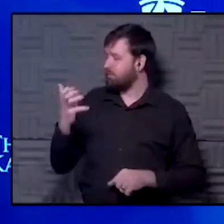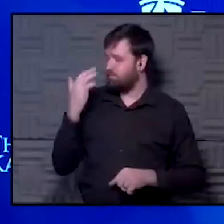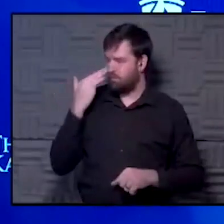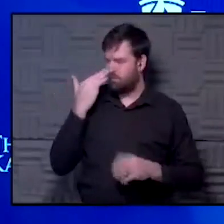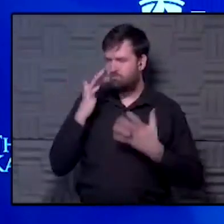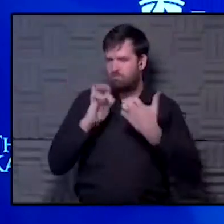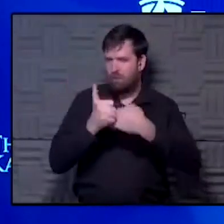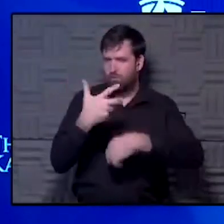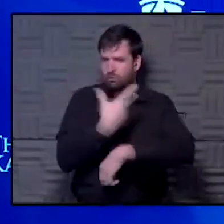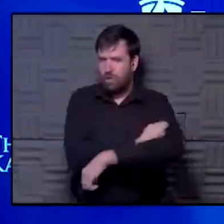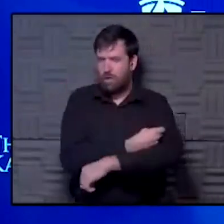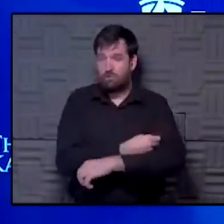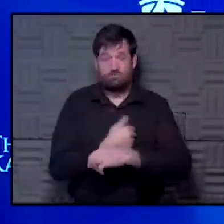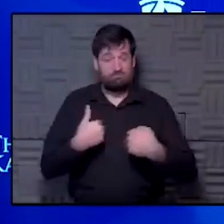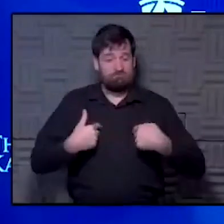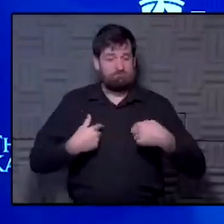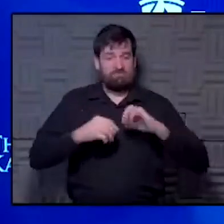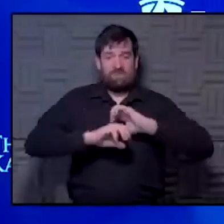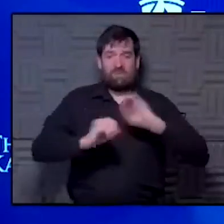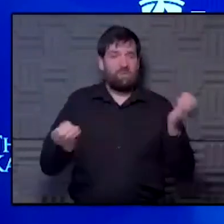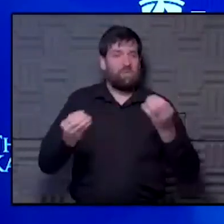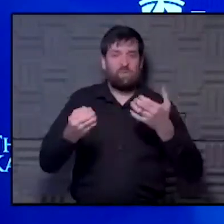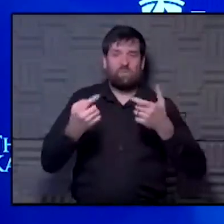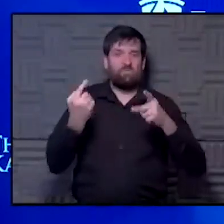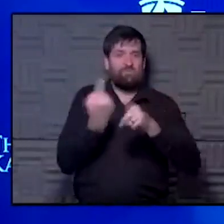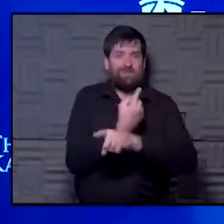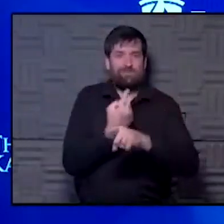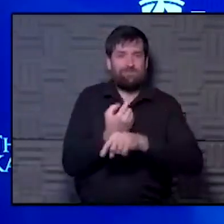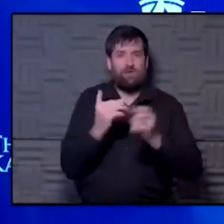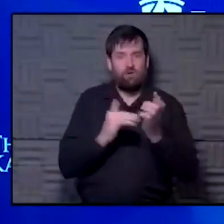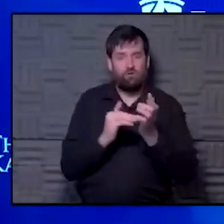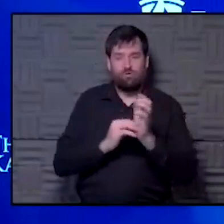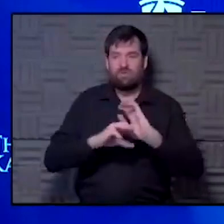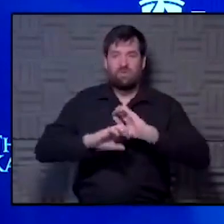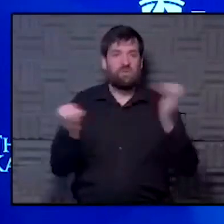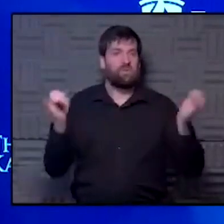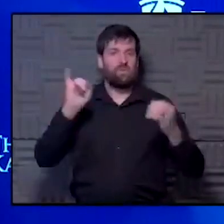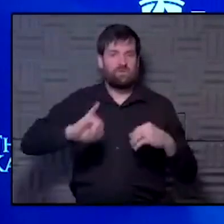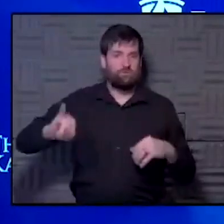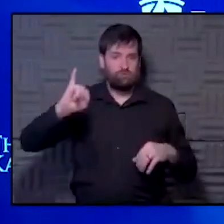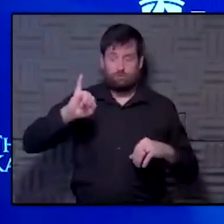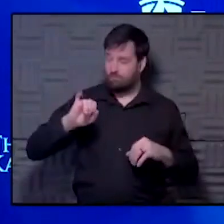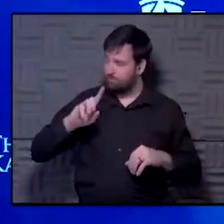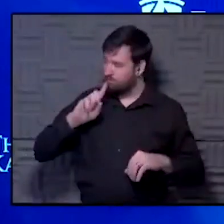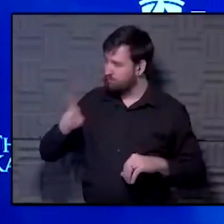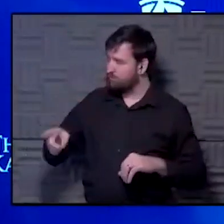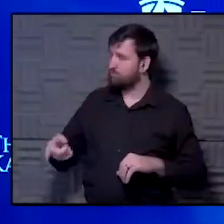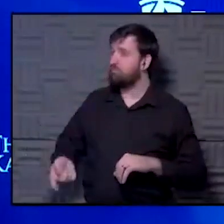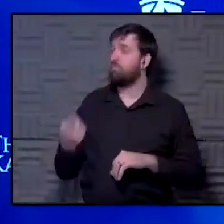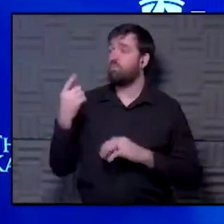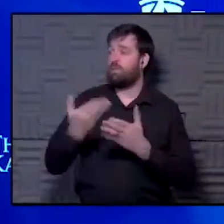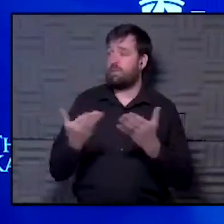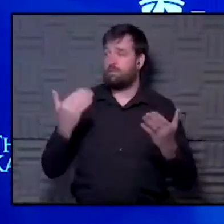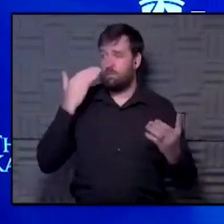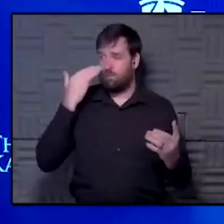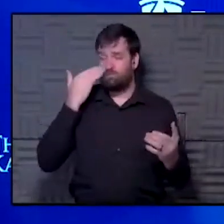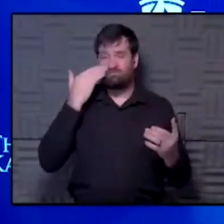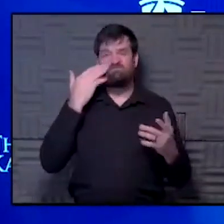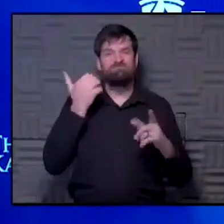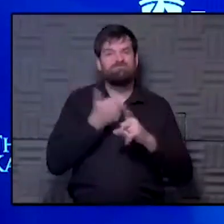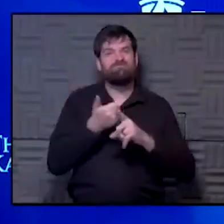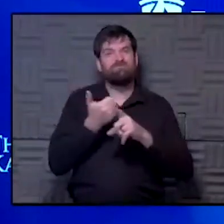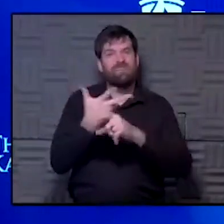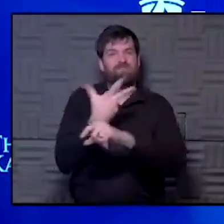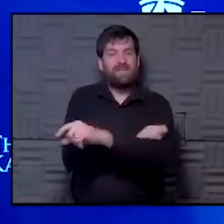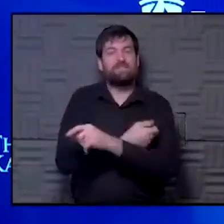I get a shot if I don't have a primary care physician and I don't have insurance? You bet. Well, one thing we do know is that vaccines are free.